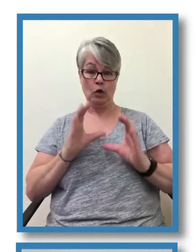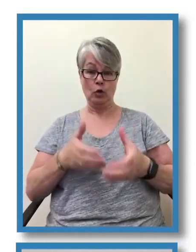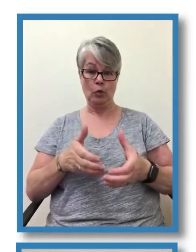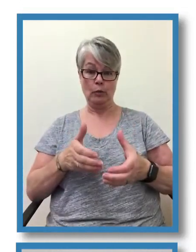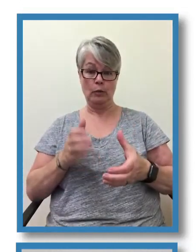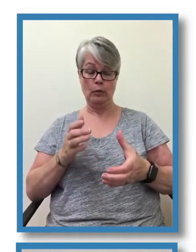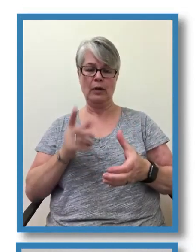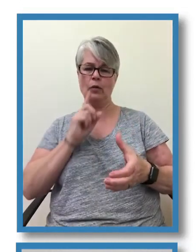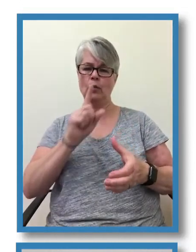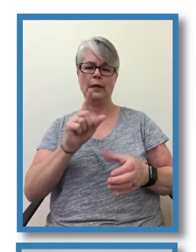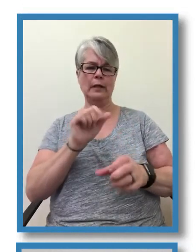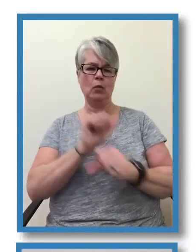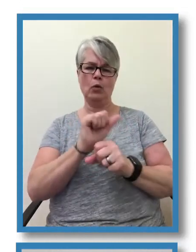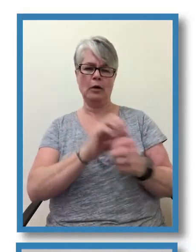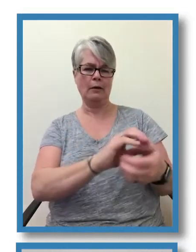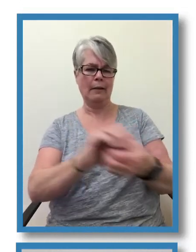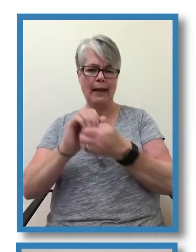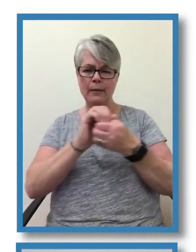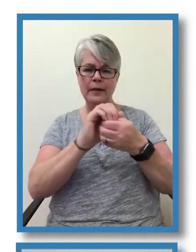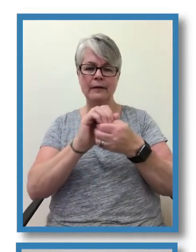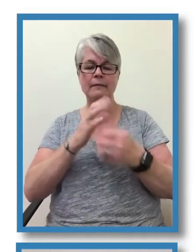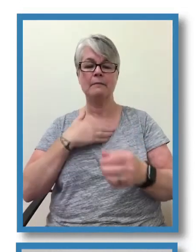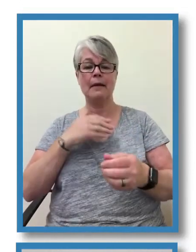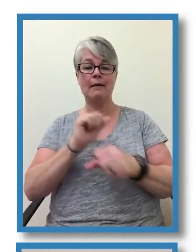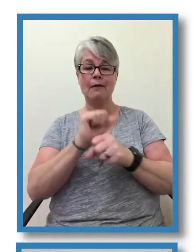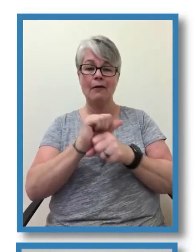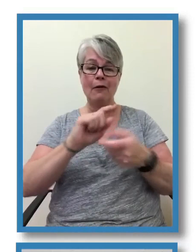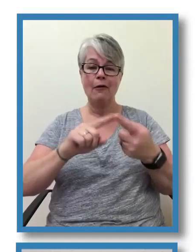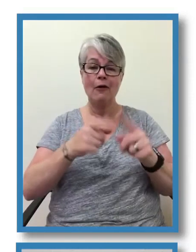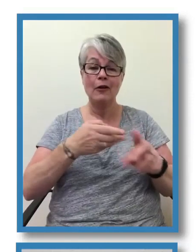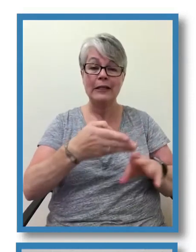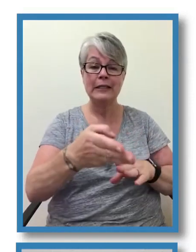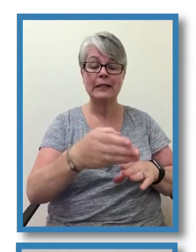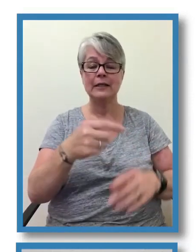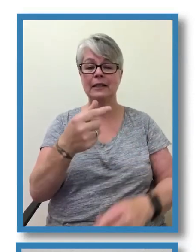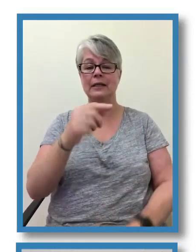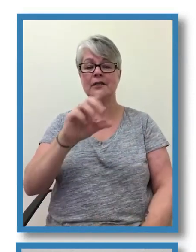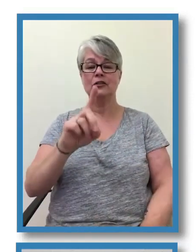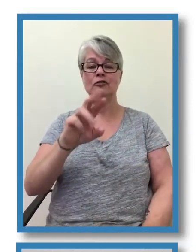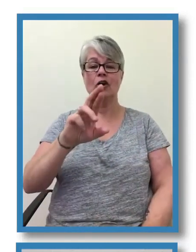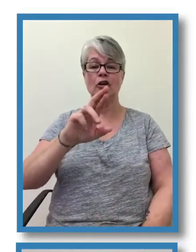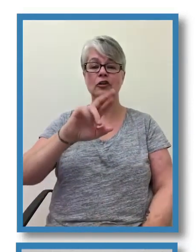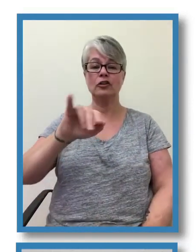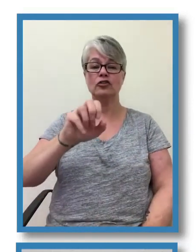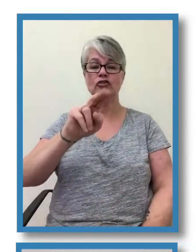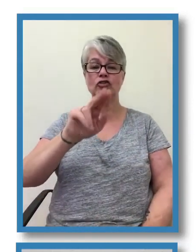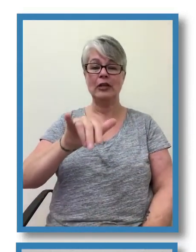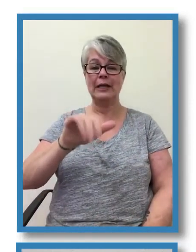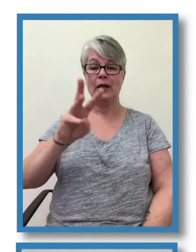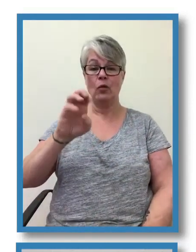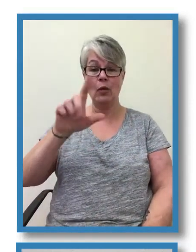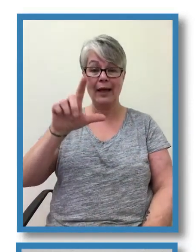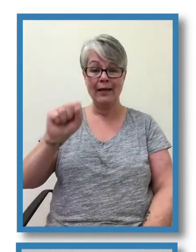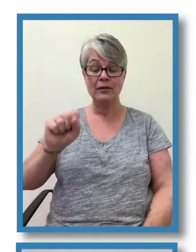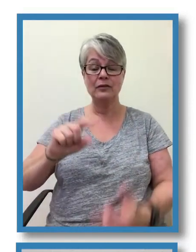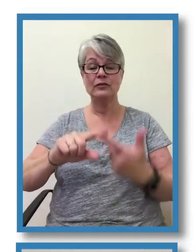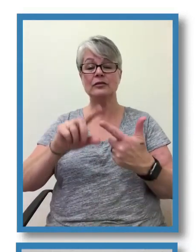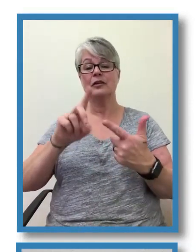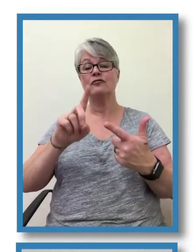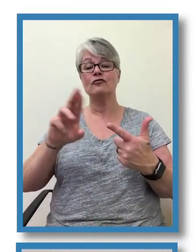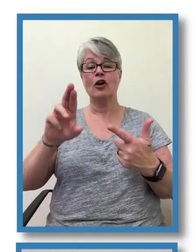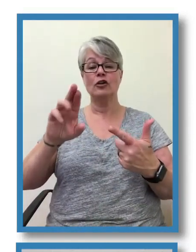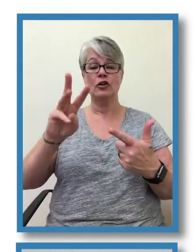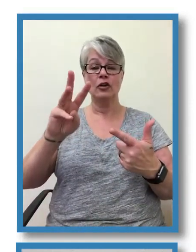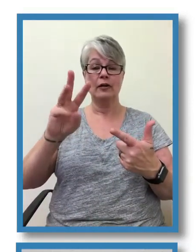other cognitive neurologists at Parkwood Institute, Sarah Best, our research manager, Christy Coleman,